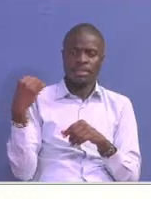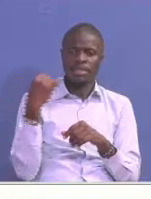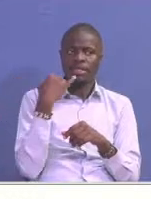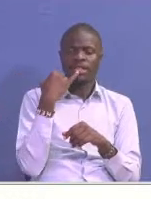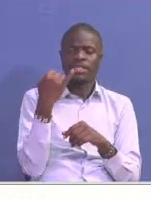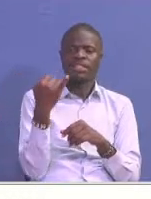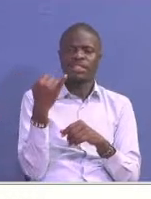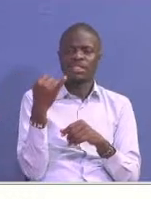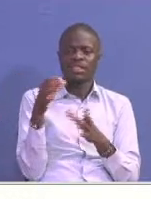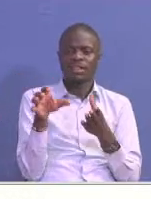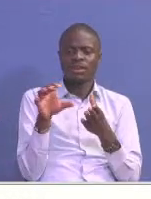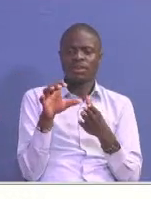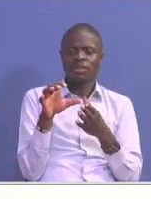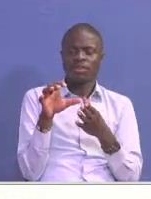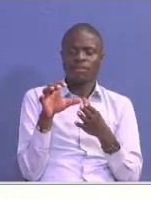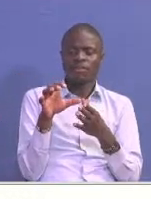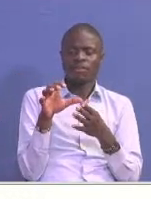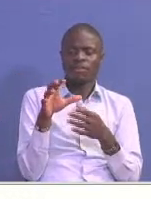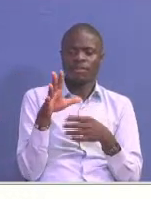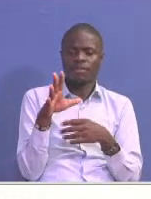is over